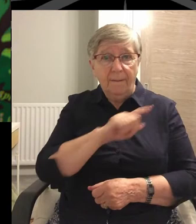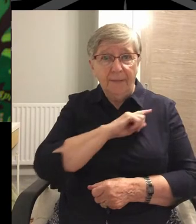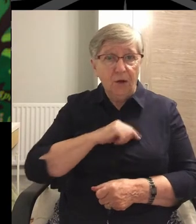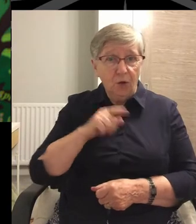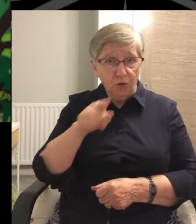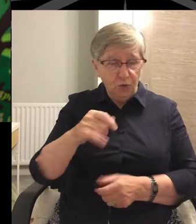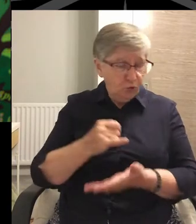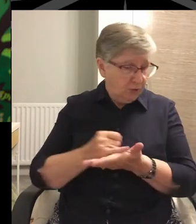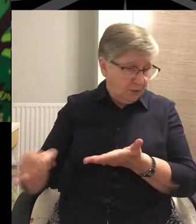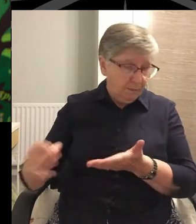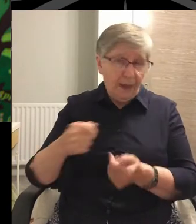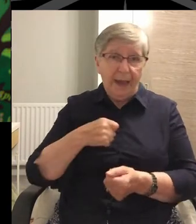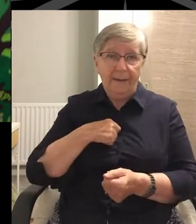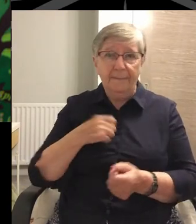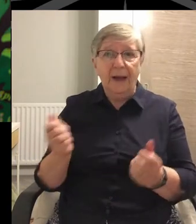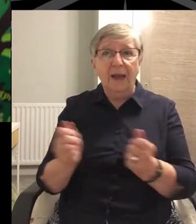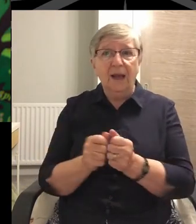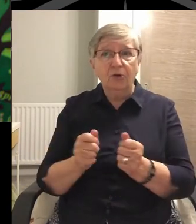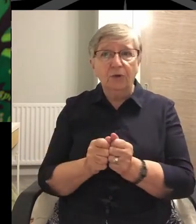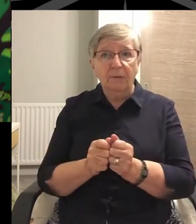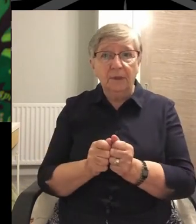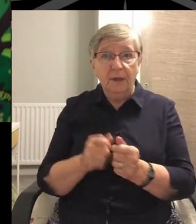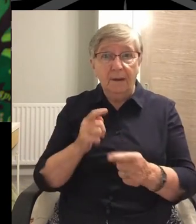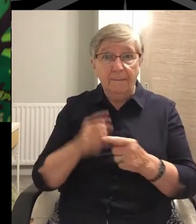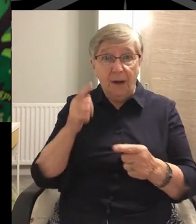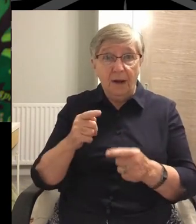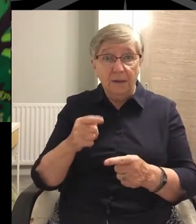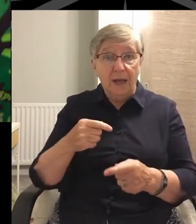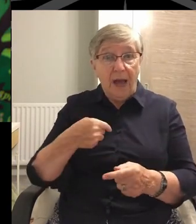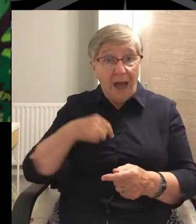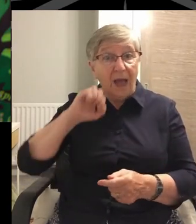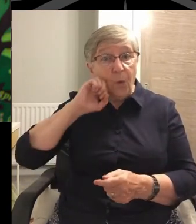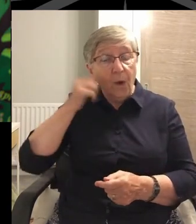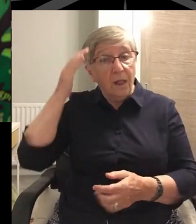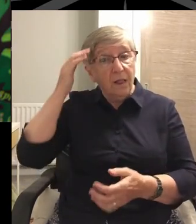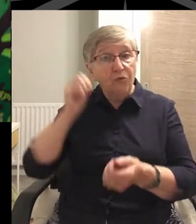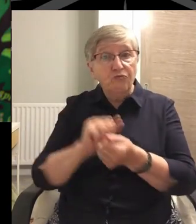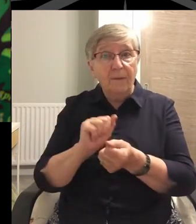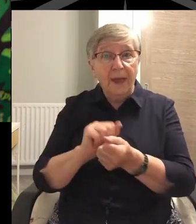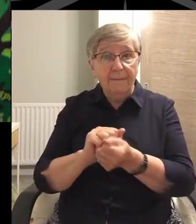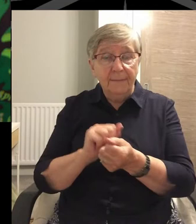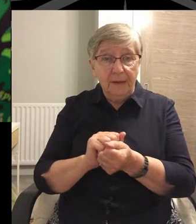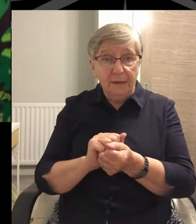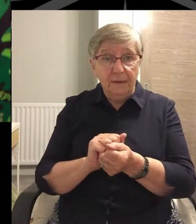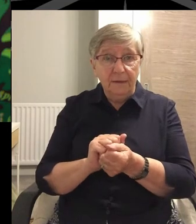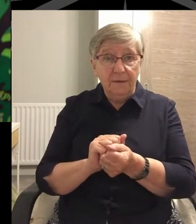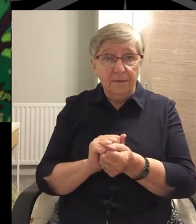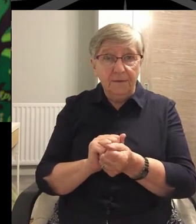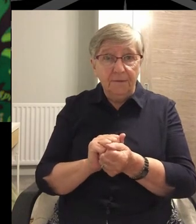deserve because you've despised my oath. But, verse 60, yet I will remember.